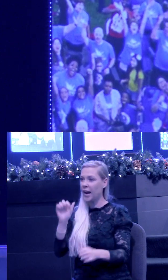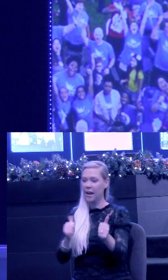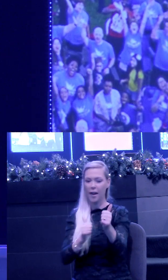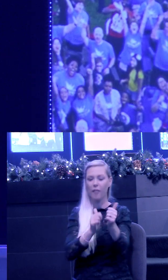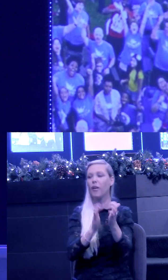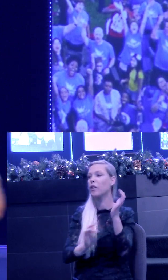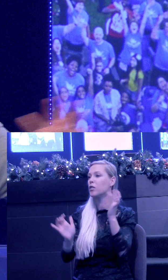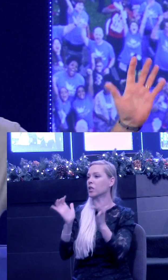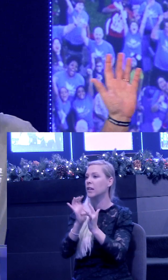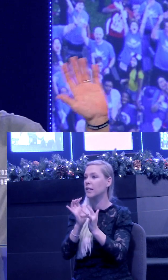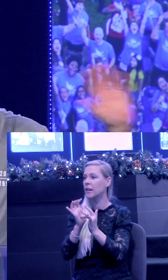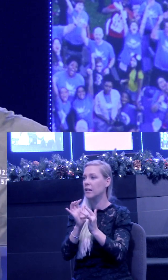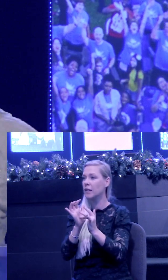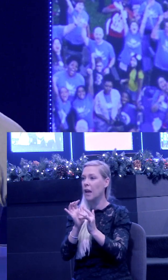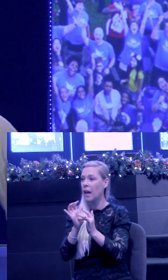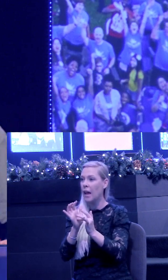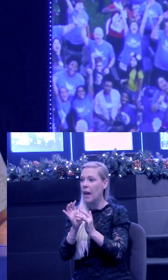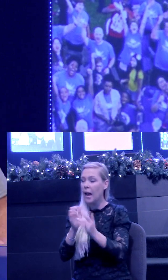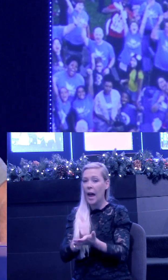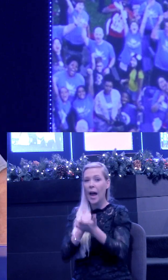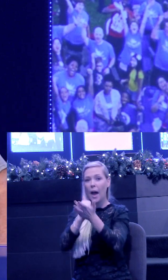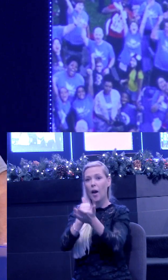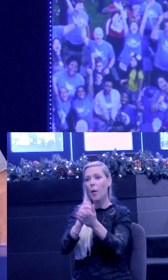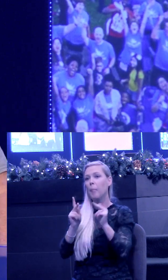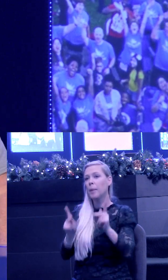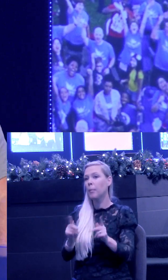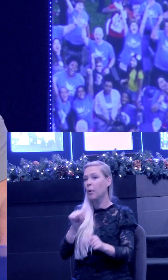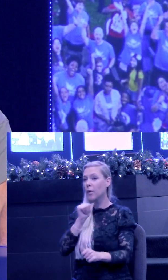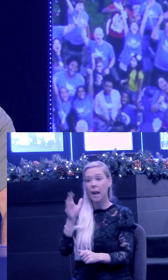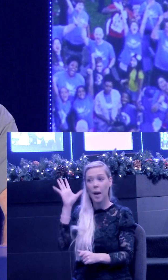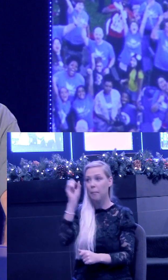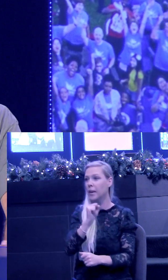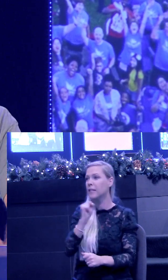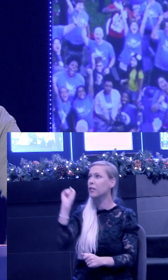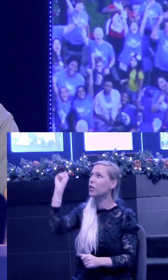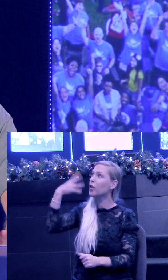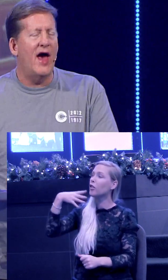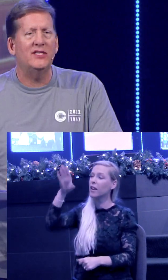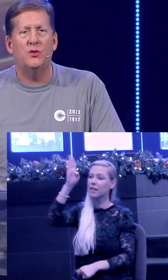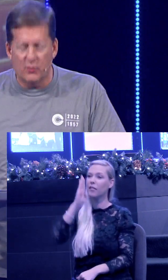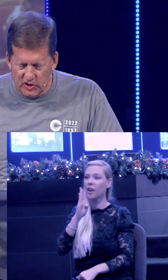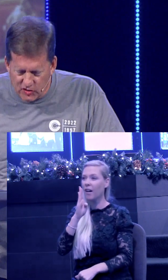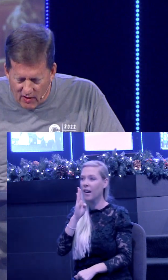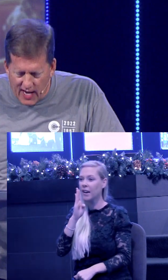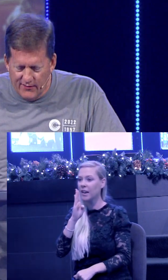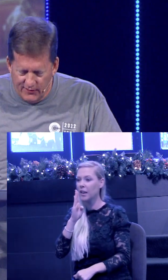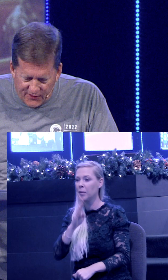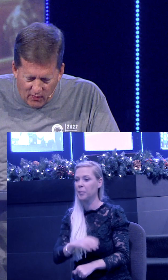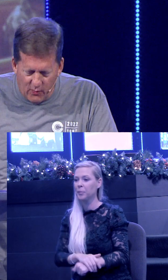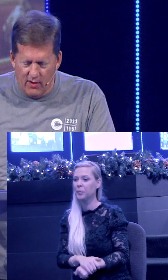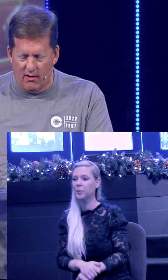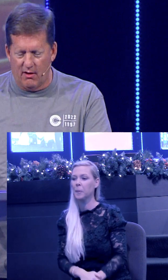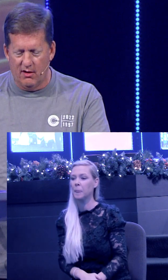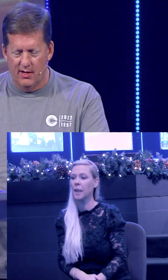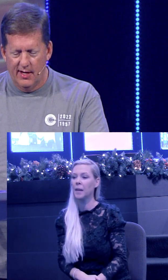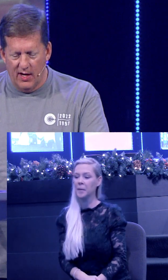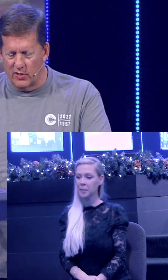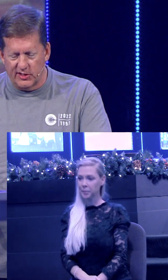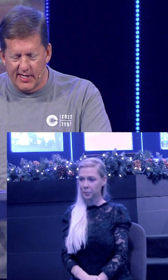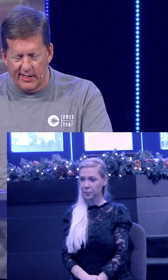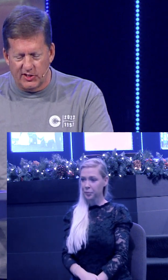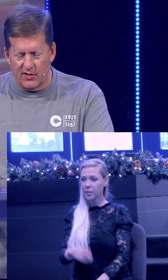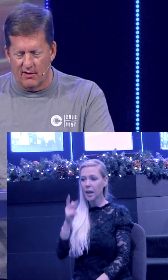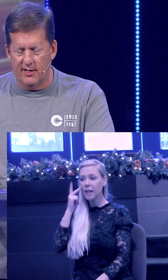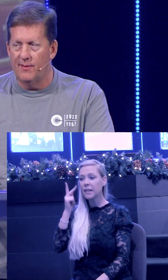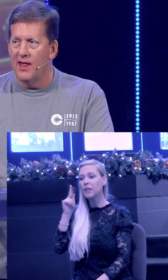and more people not miss the grace of God. Hebrews chapter 12, verse 15. That's what we're striving for. We are. And